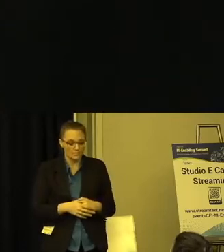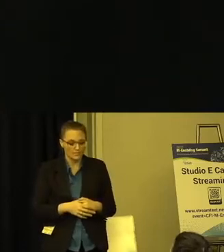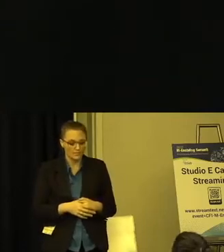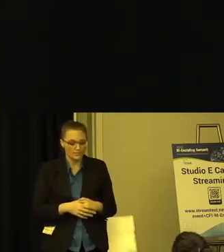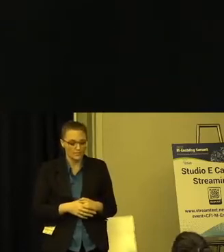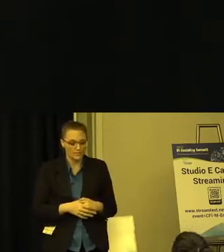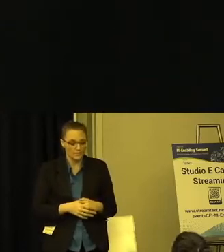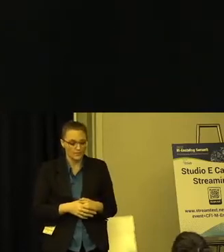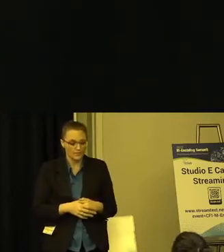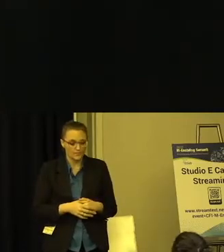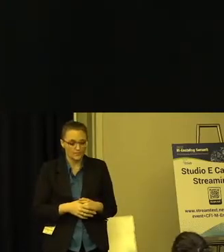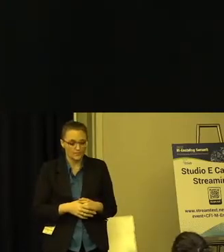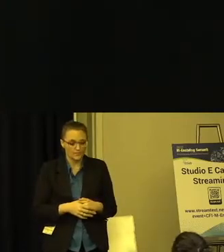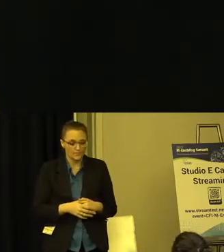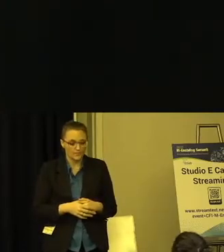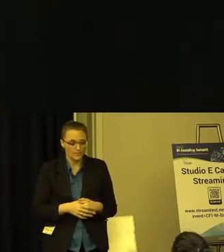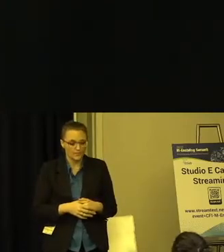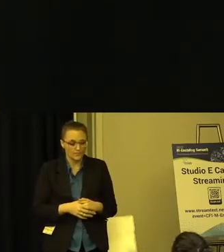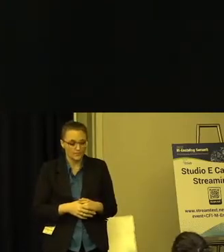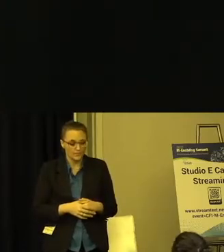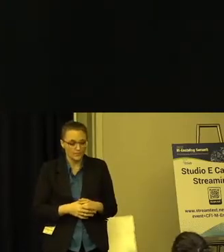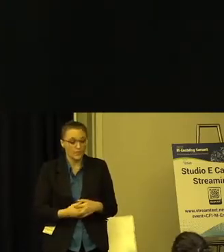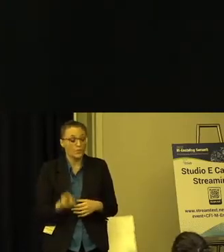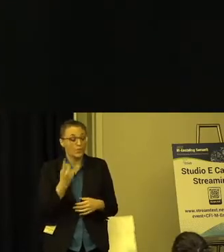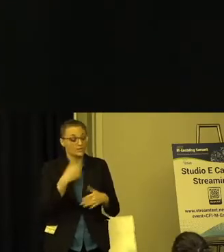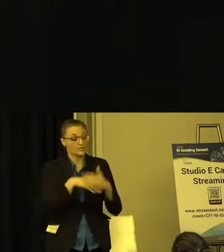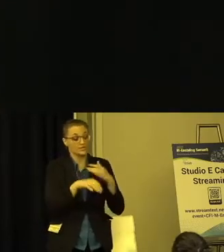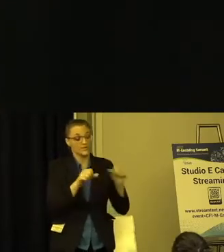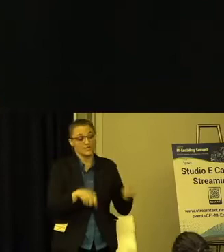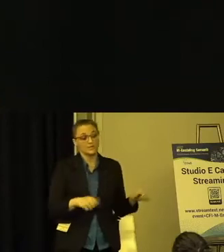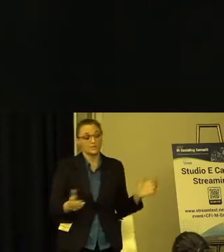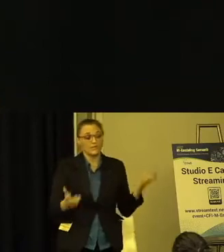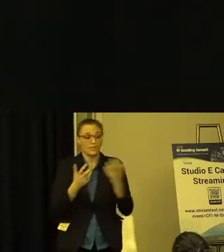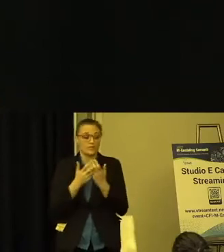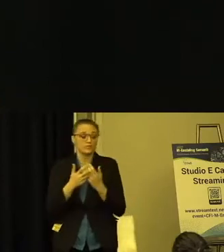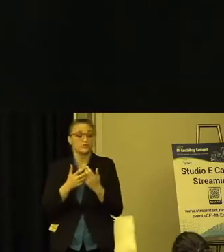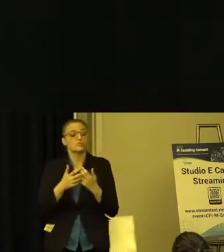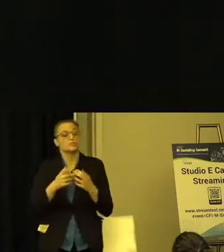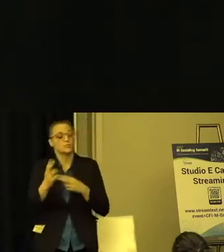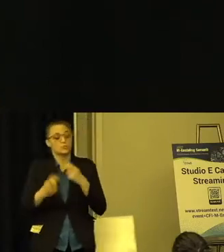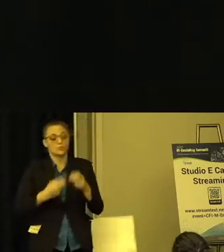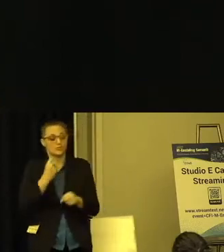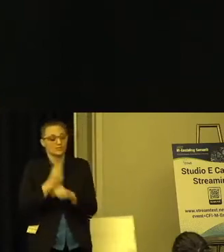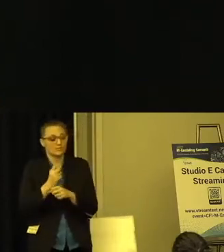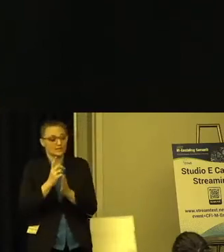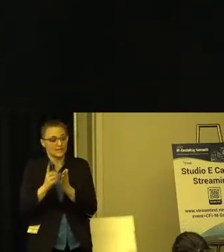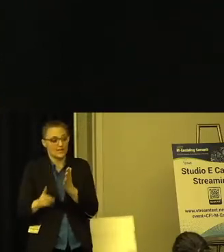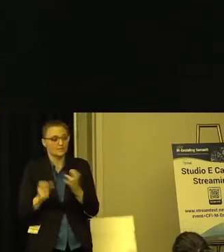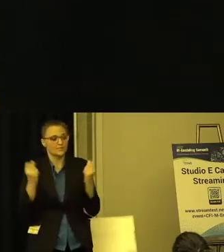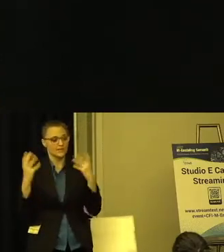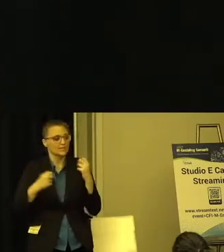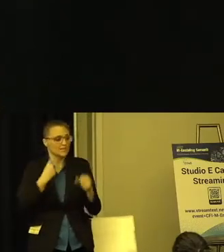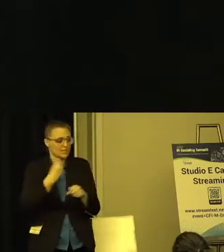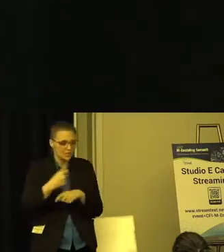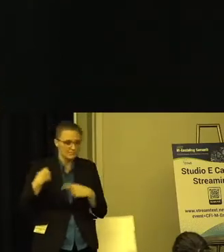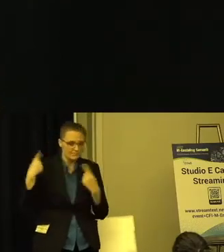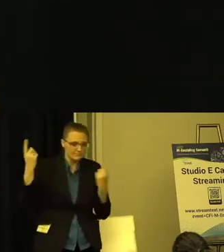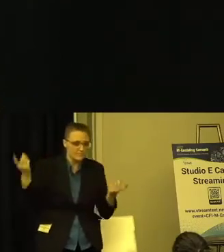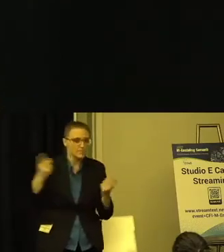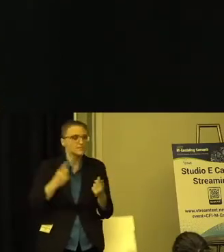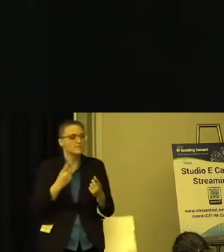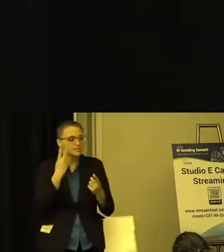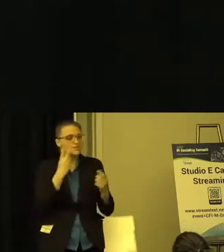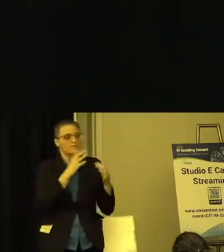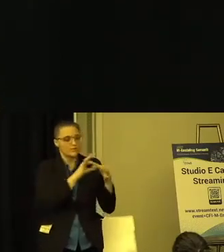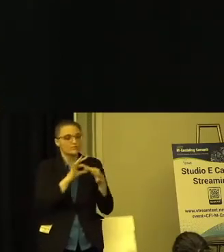One is to relate accessibility to universal design. We've probably been doing that for years and said there's some relationships. I really